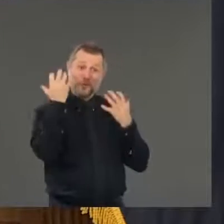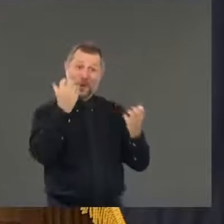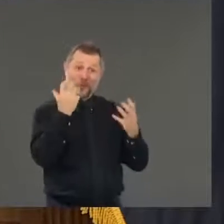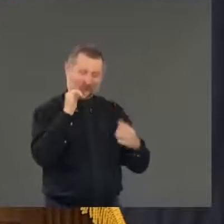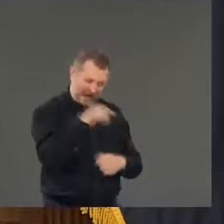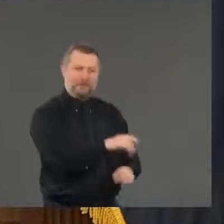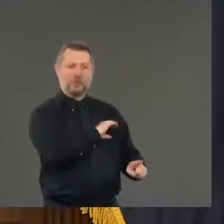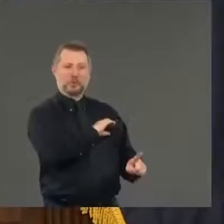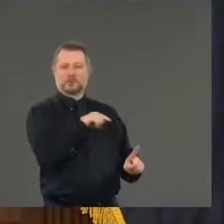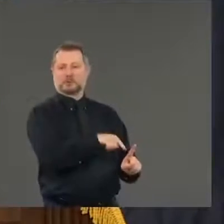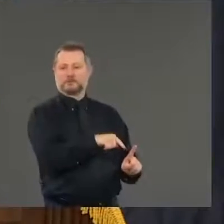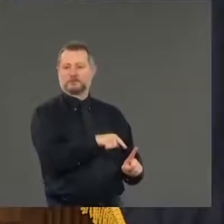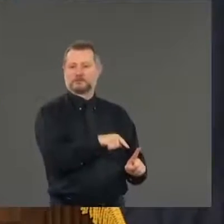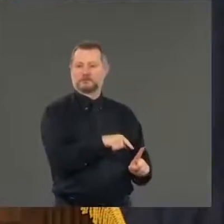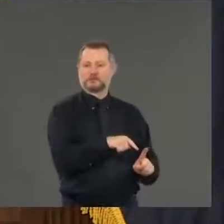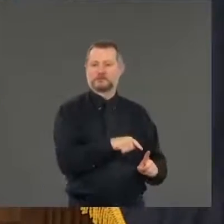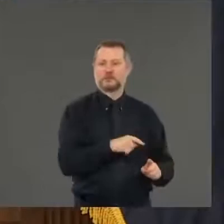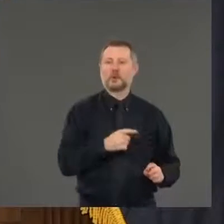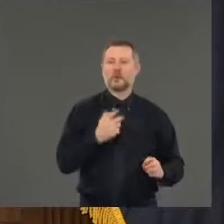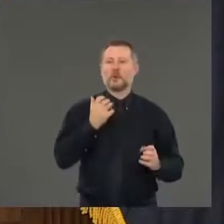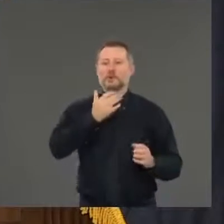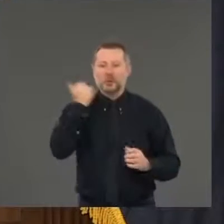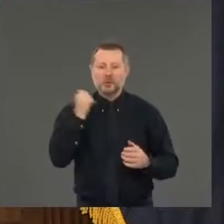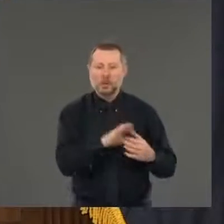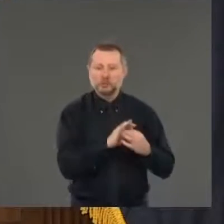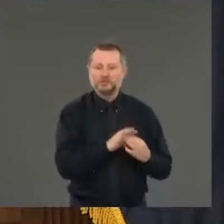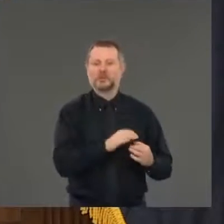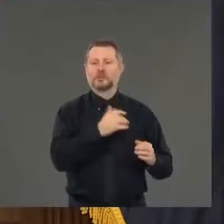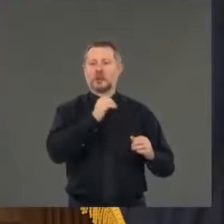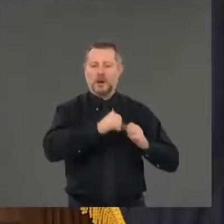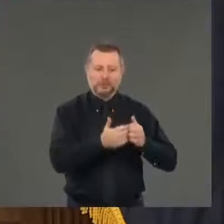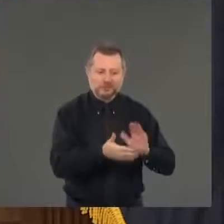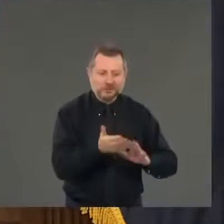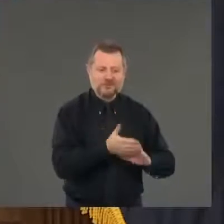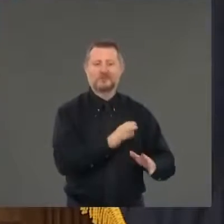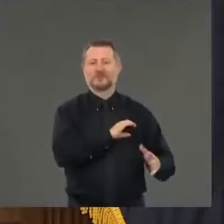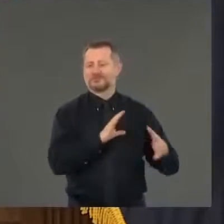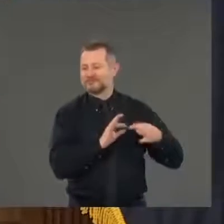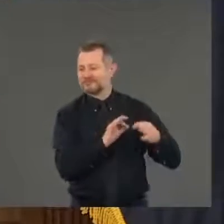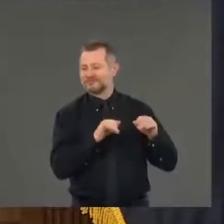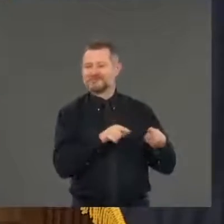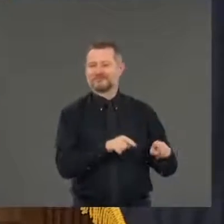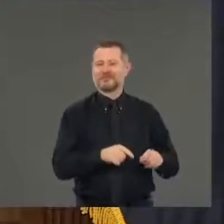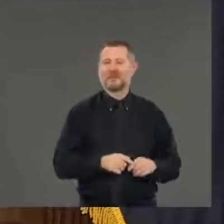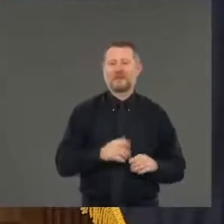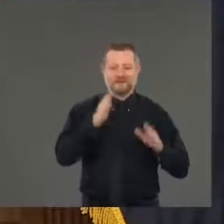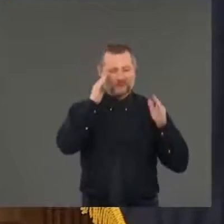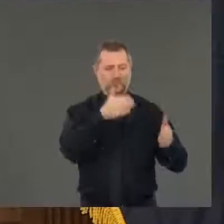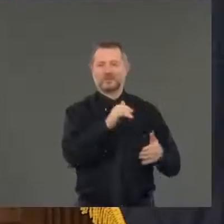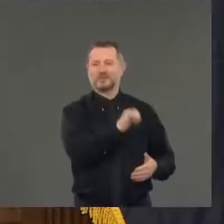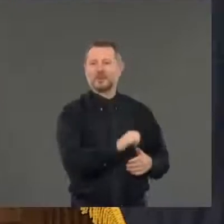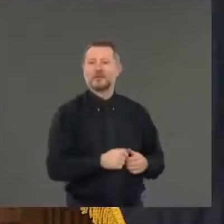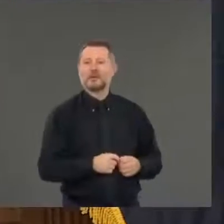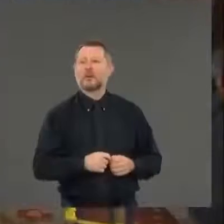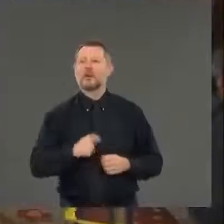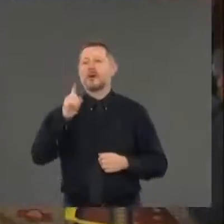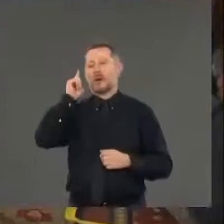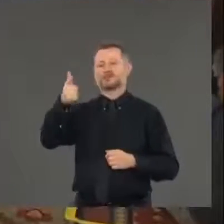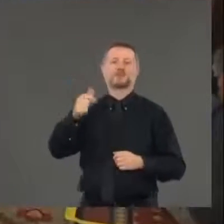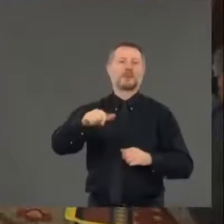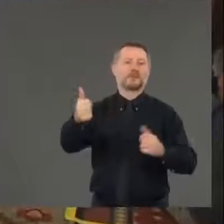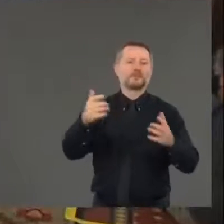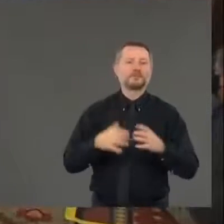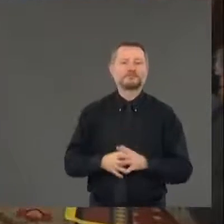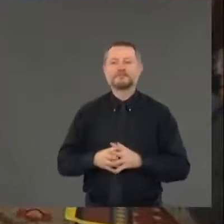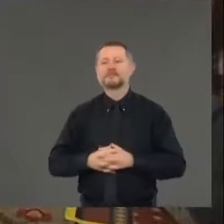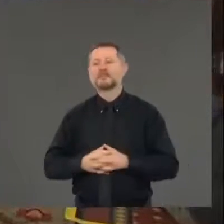the police, with the police, the way we police, and let's attend that, then we can take on other things. Governor, on the